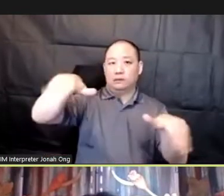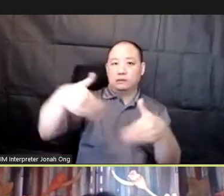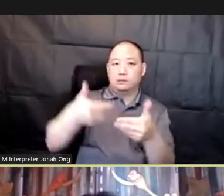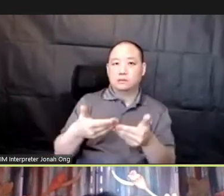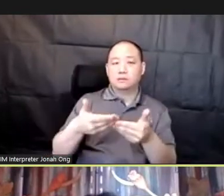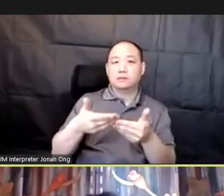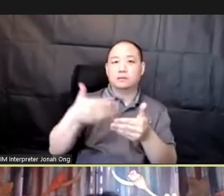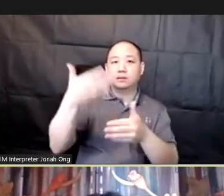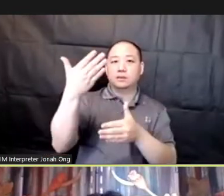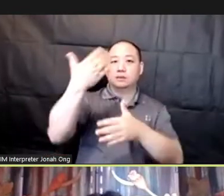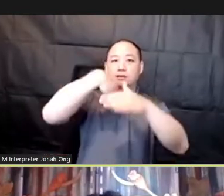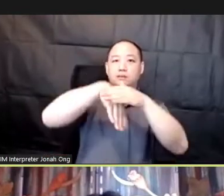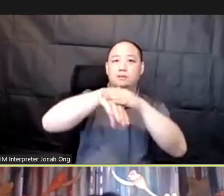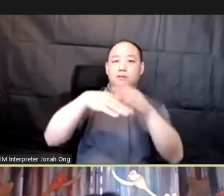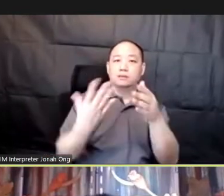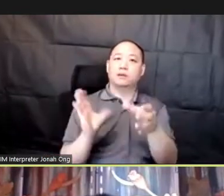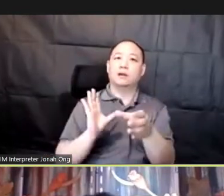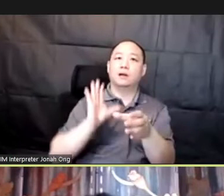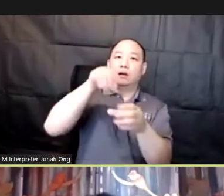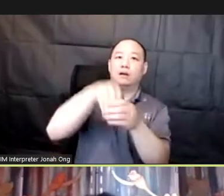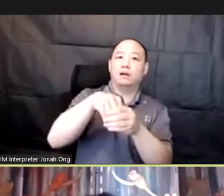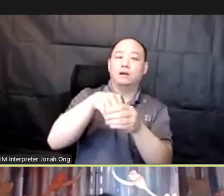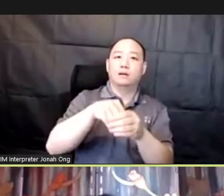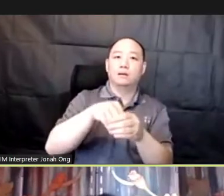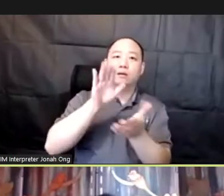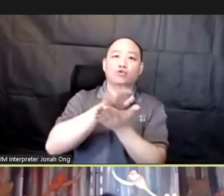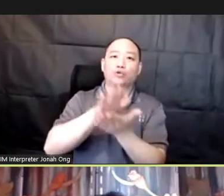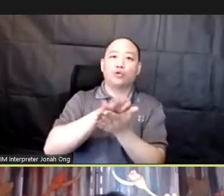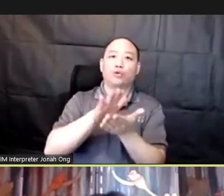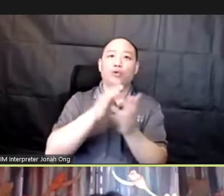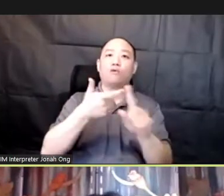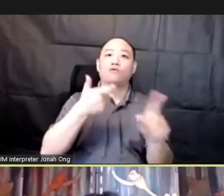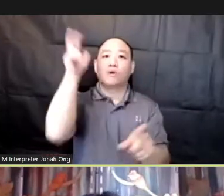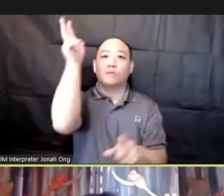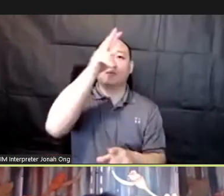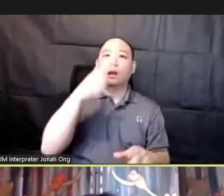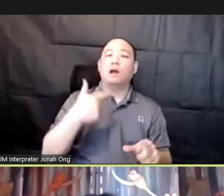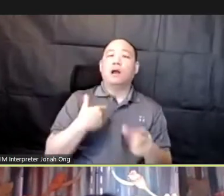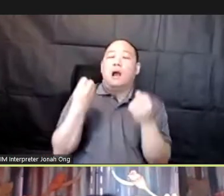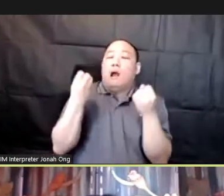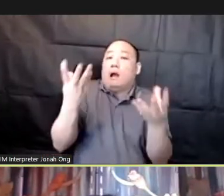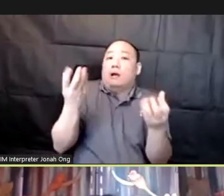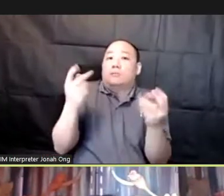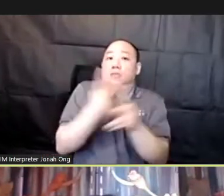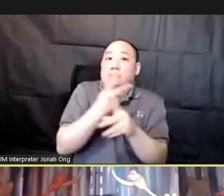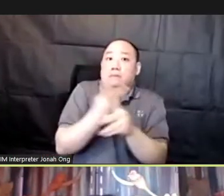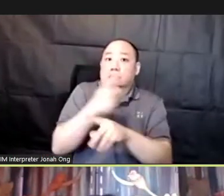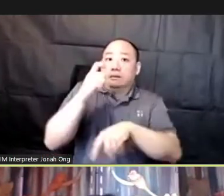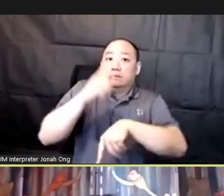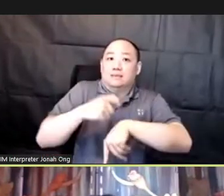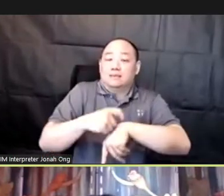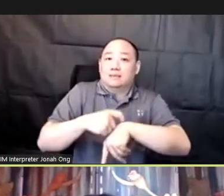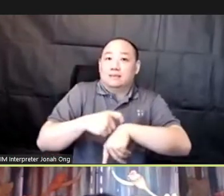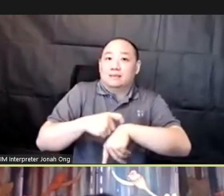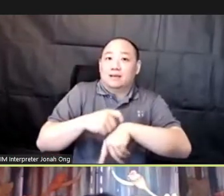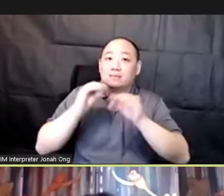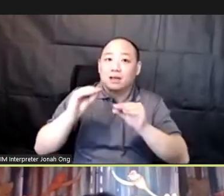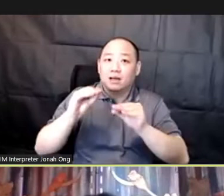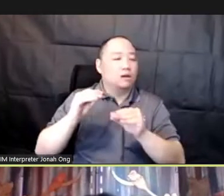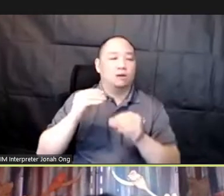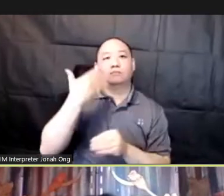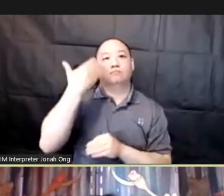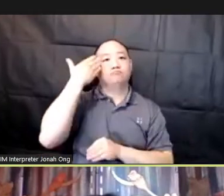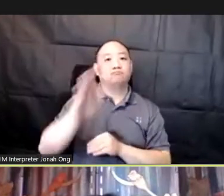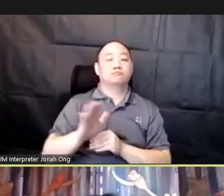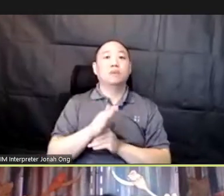all schools have it already and like how many times it is conducted. But I guess what I would envision is